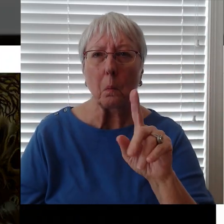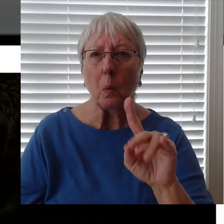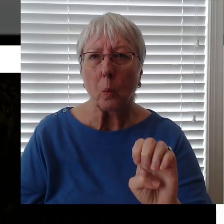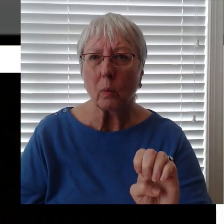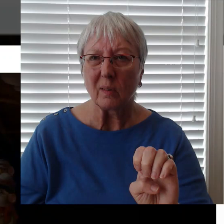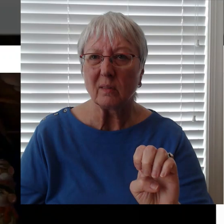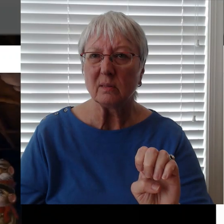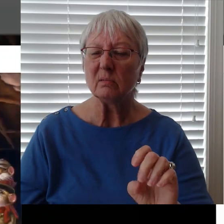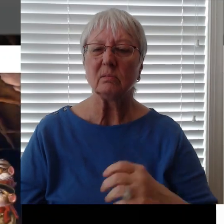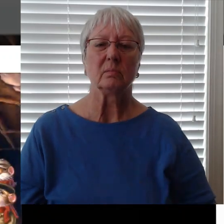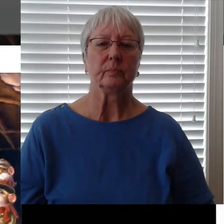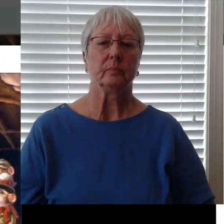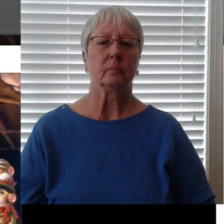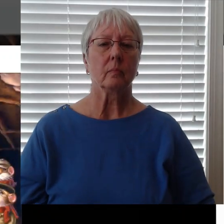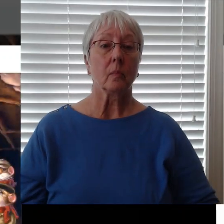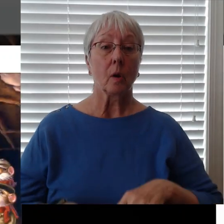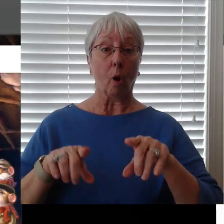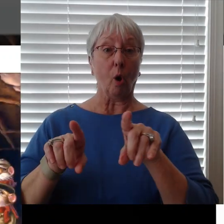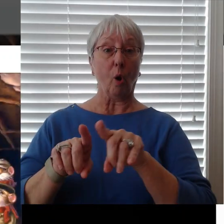Also from The Wind of the Willows is this